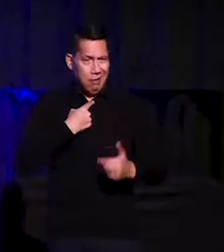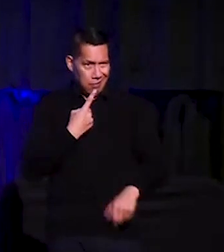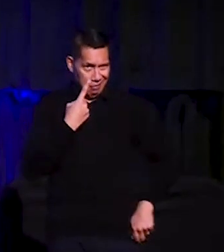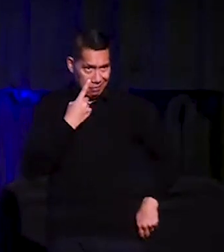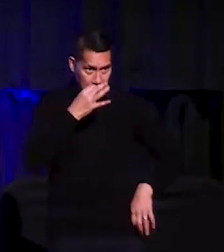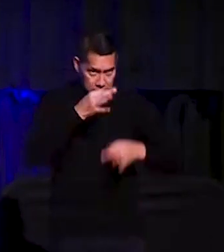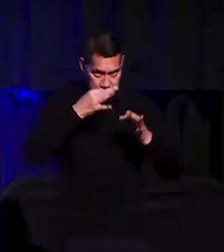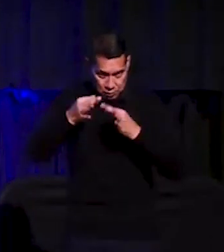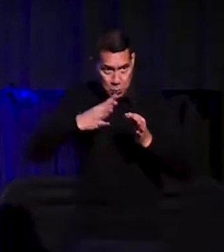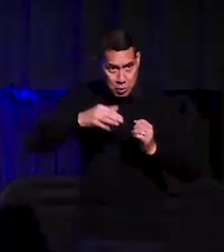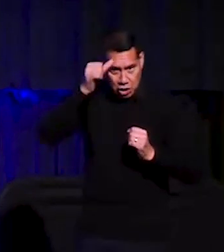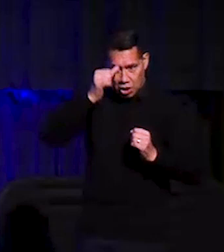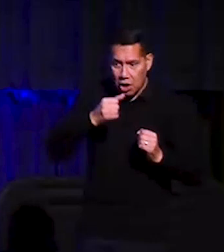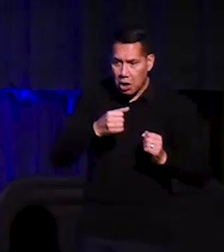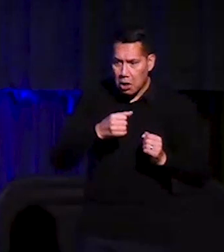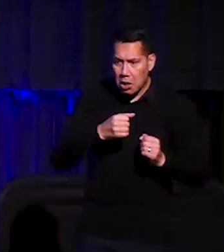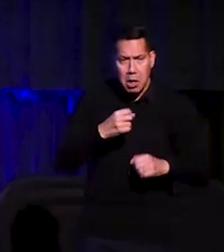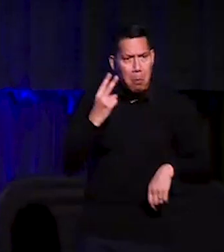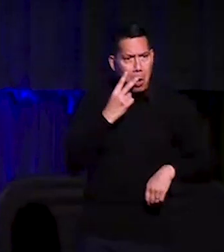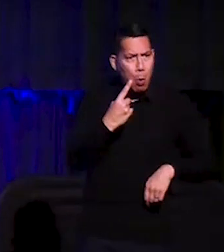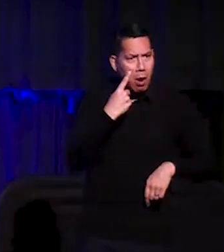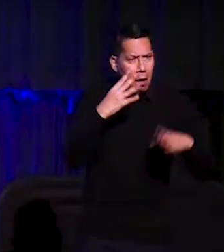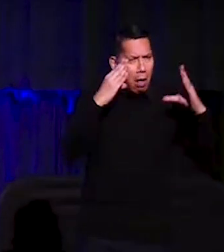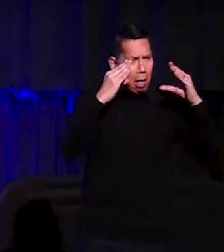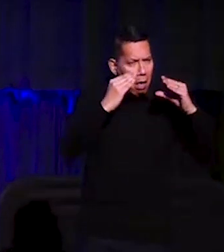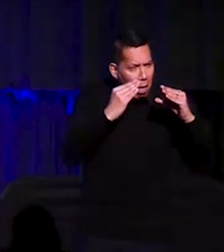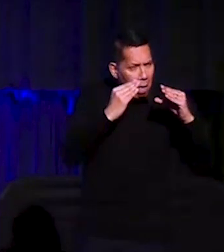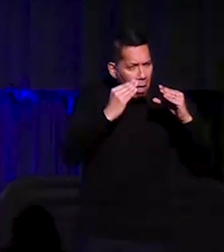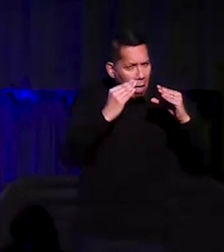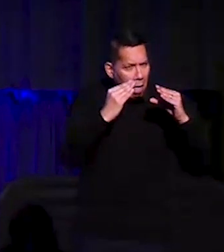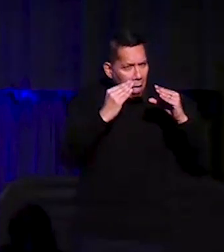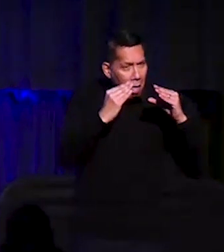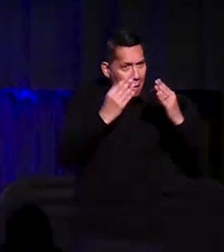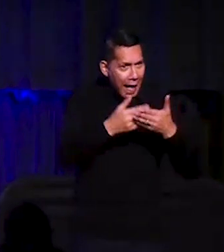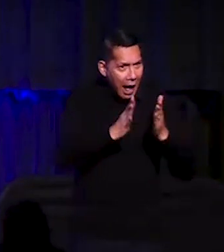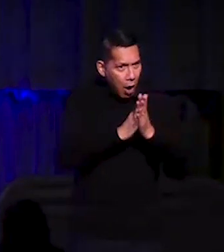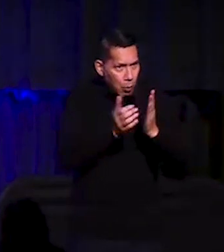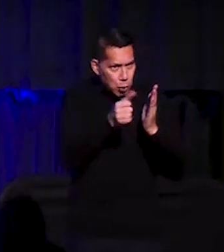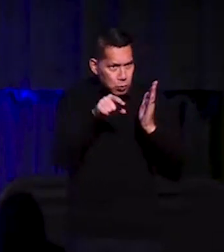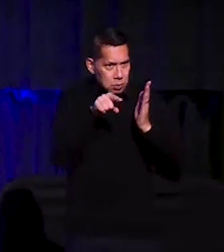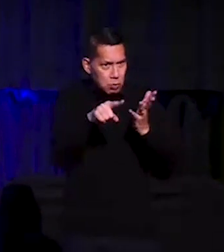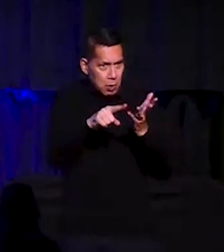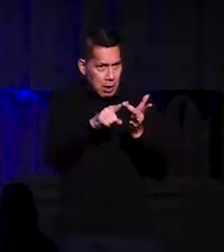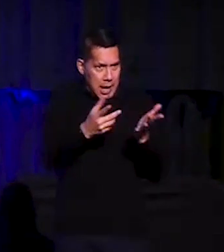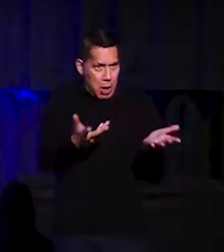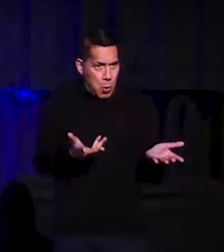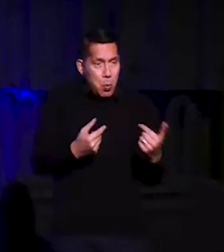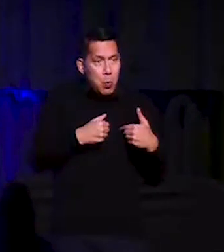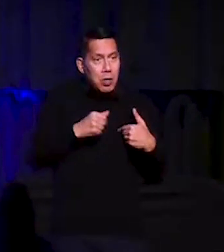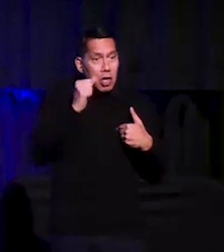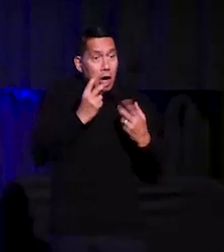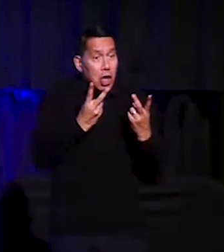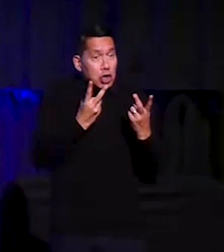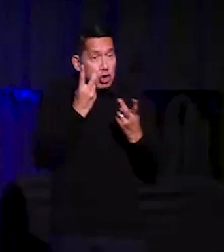want to know, can blind and low vision users actually use it intuitively? We know that search is